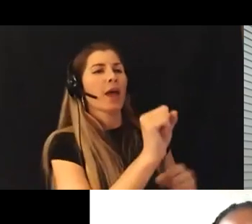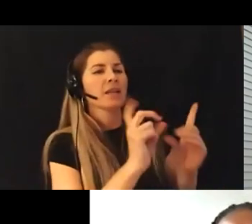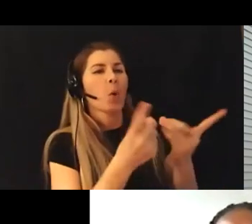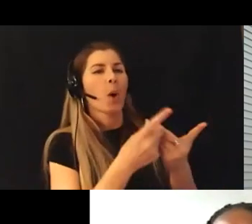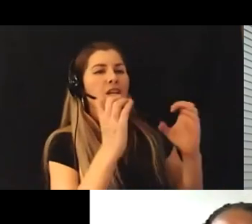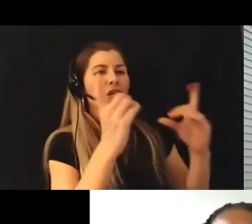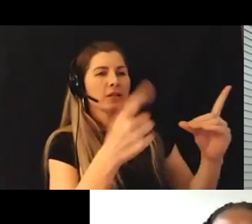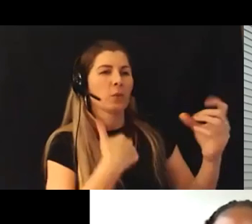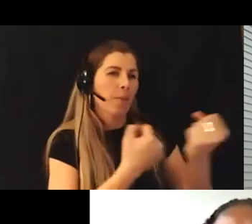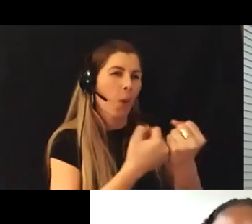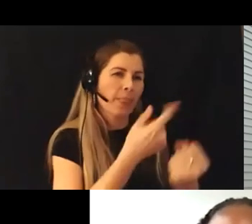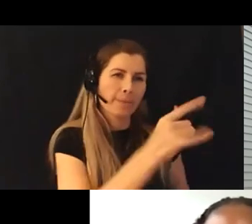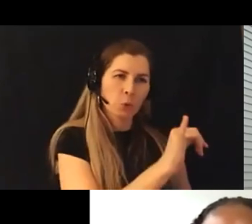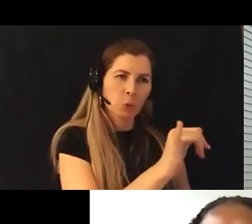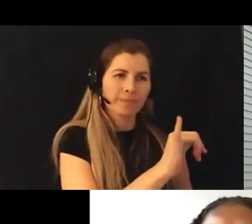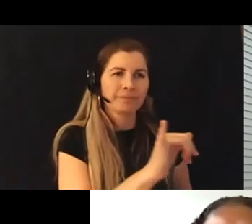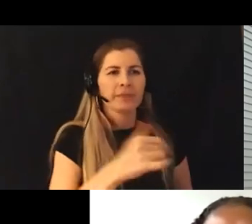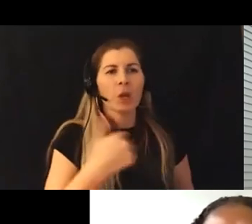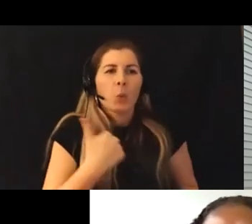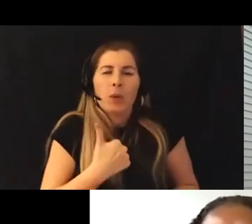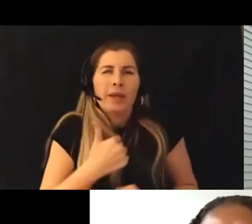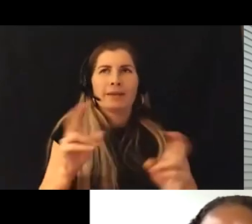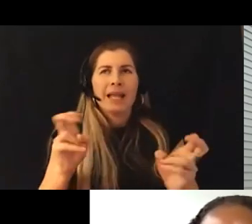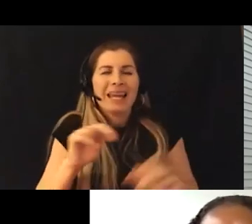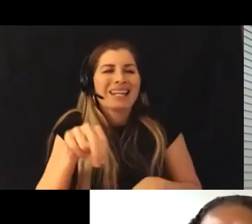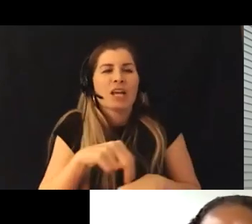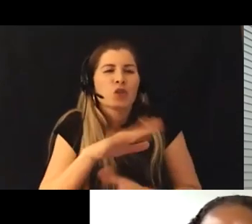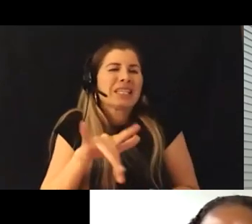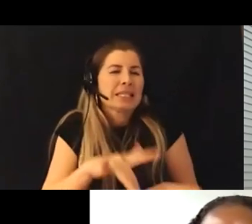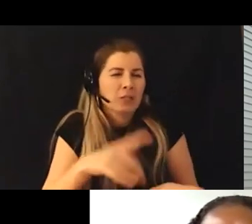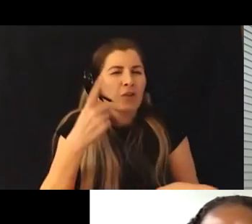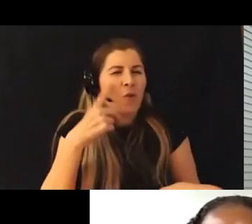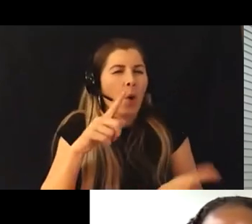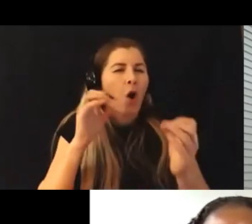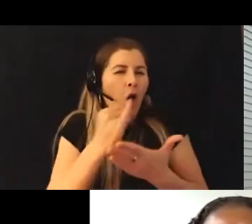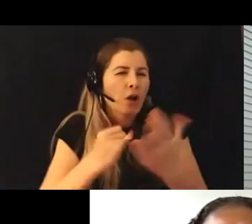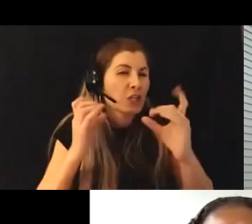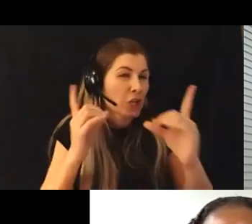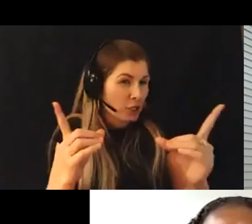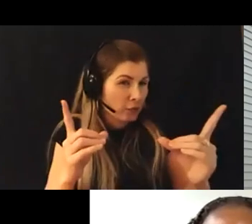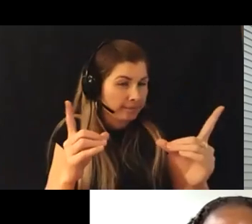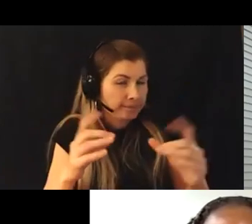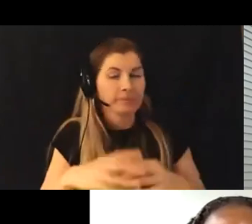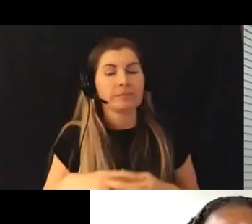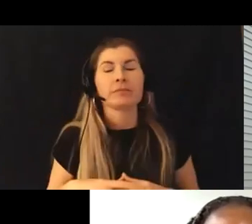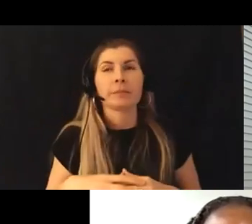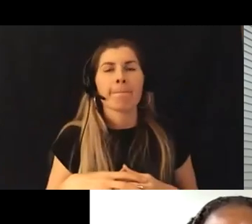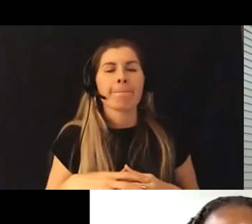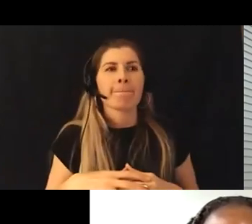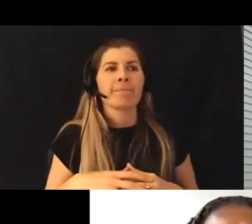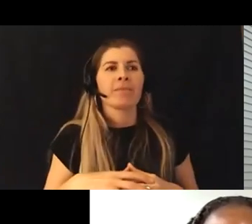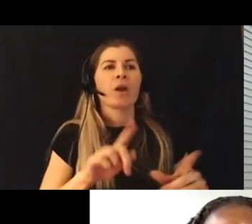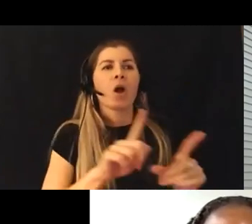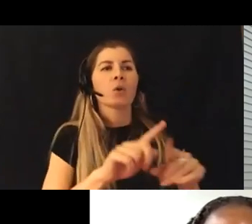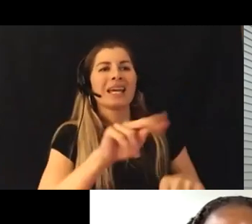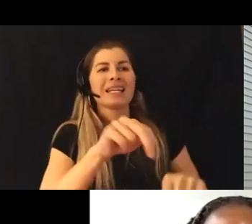25 years kind of the national hub for arts education across the country. We also support in partnership with the National Assembly of